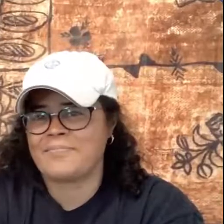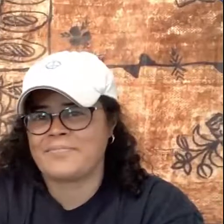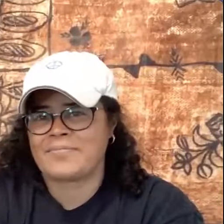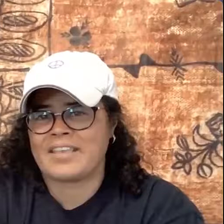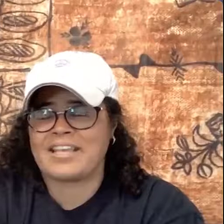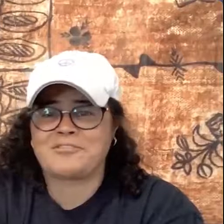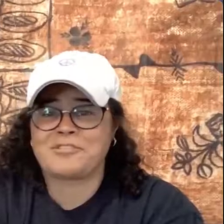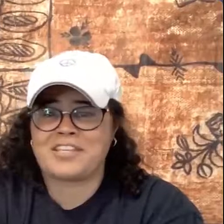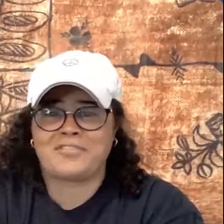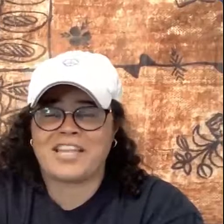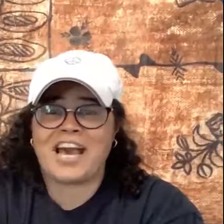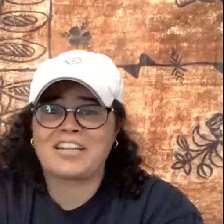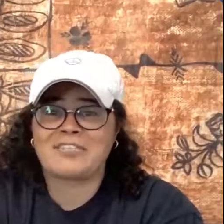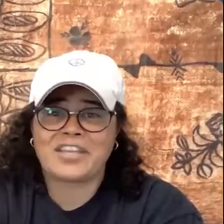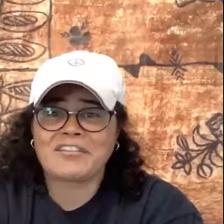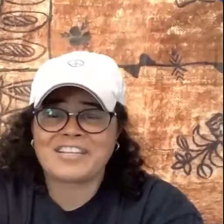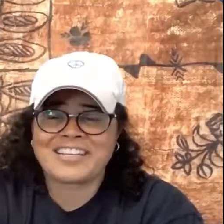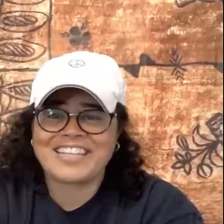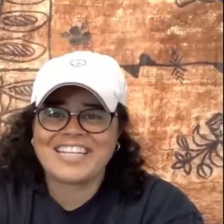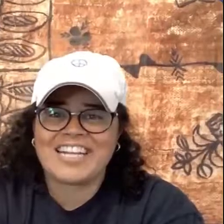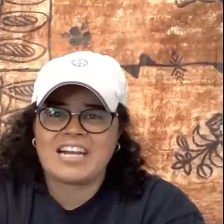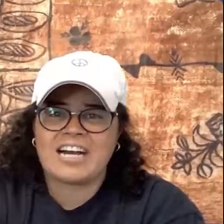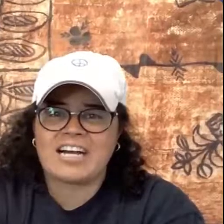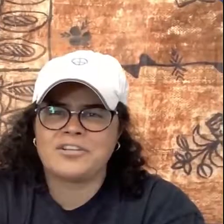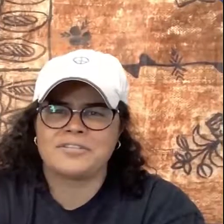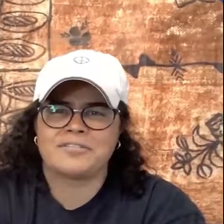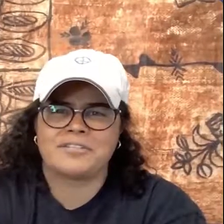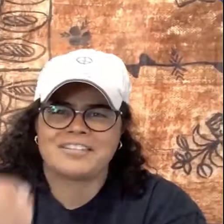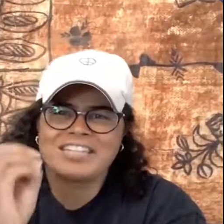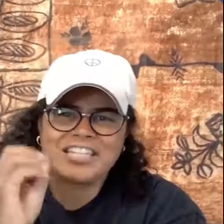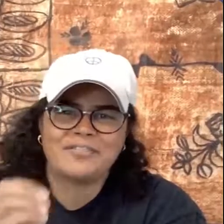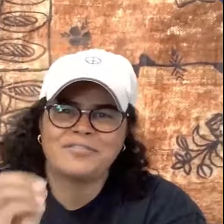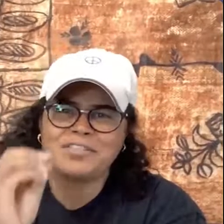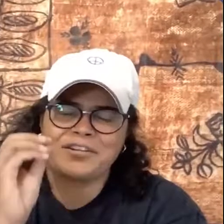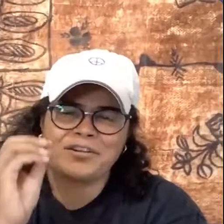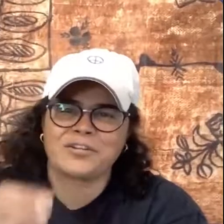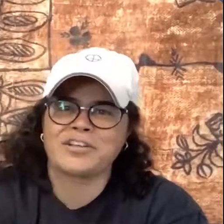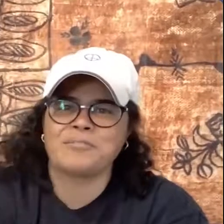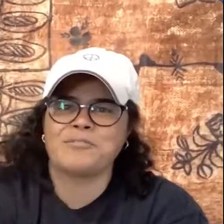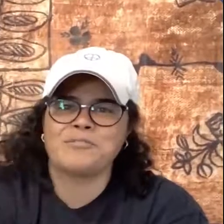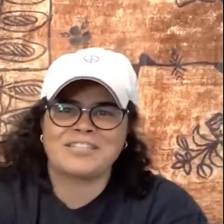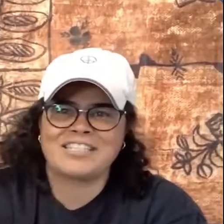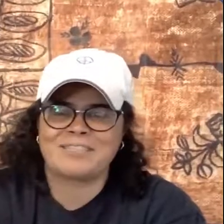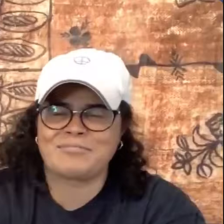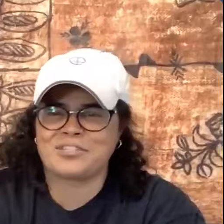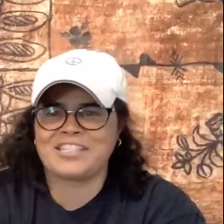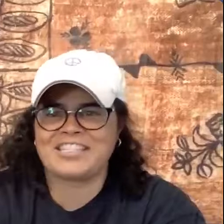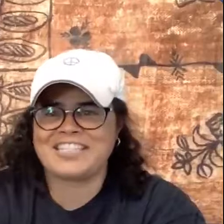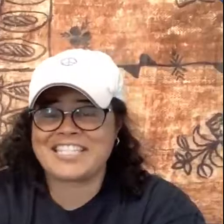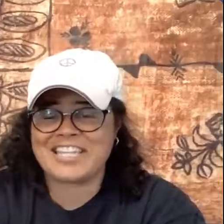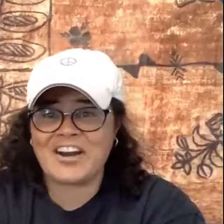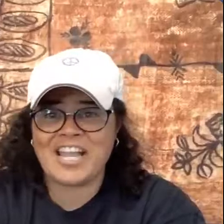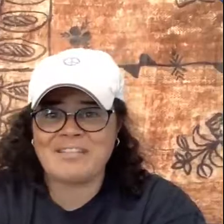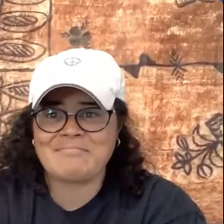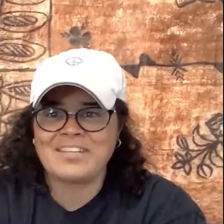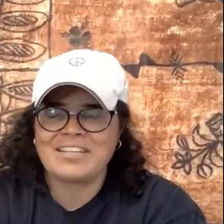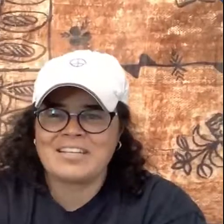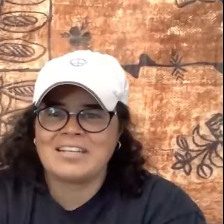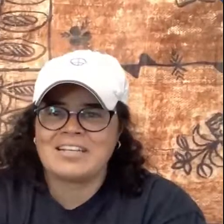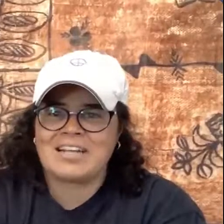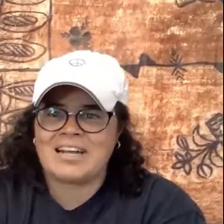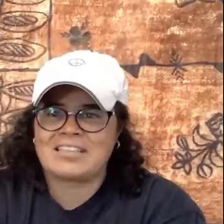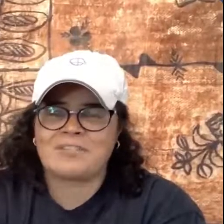LGBTQIA, and or deaf and hard of hearing, who give their incredible wisdom during this